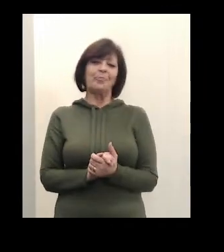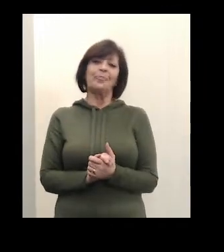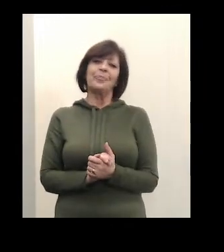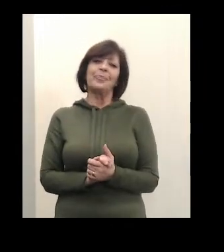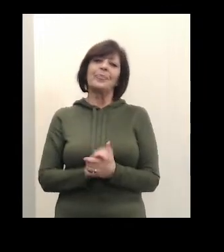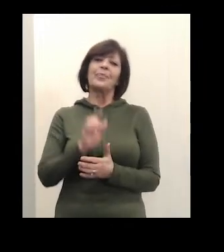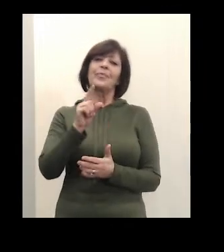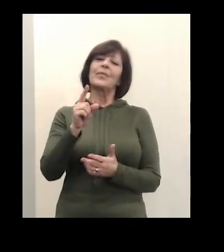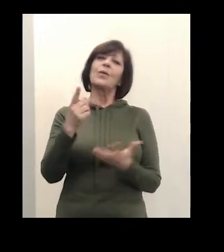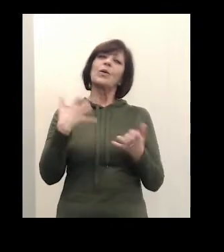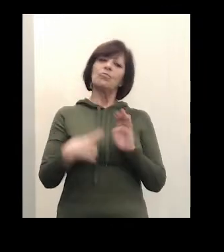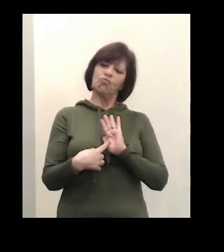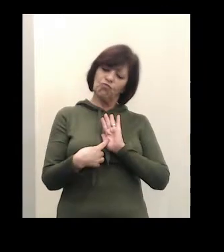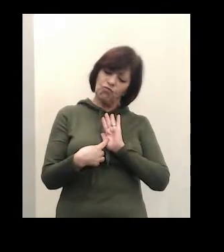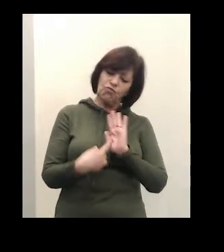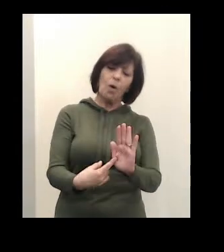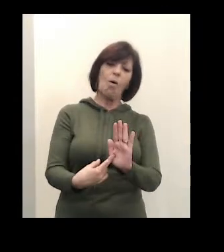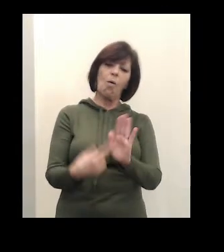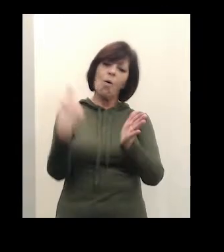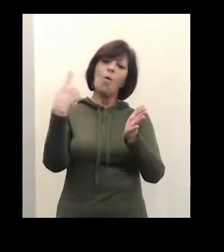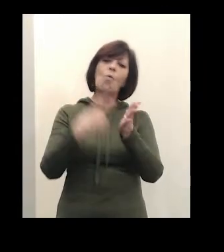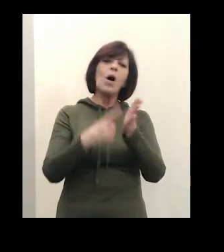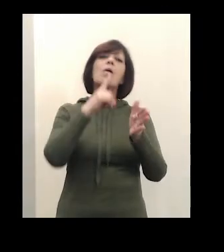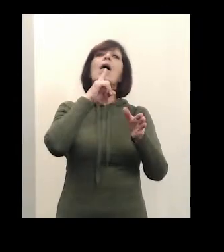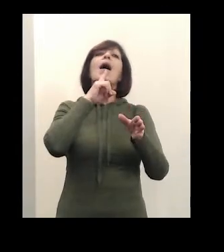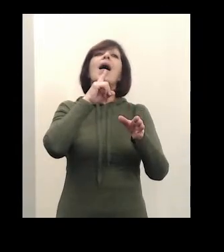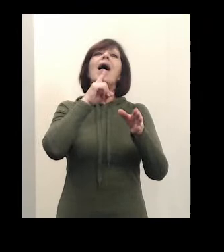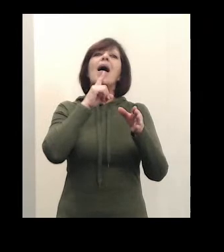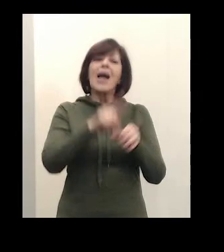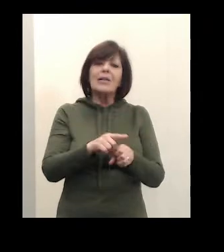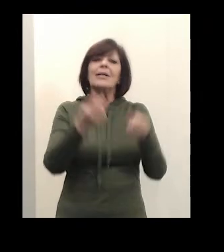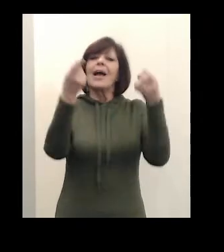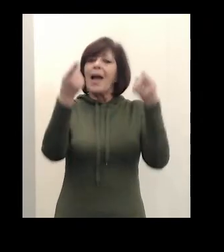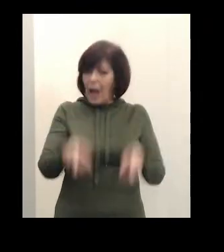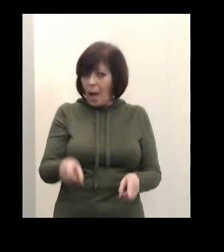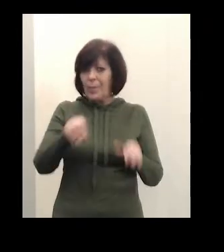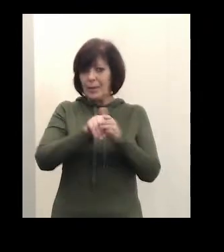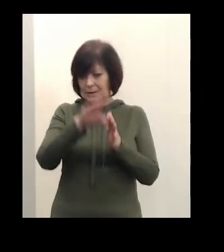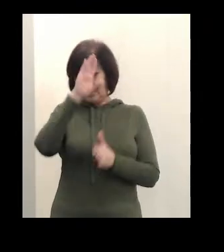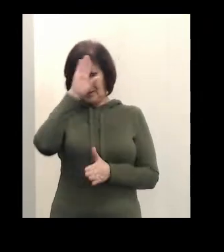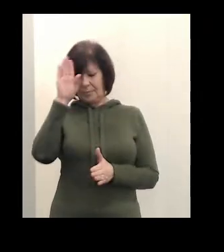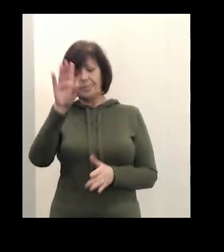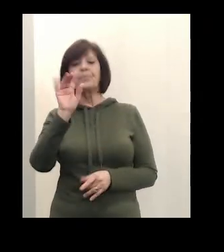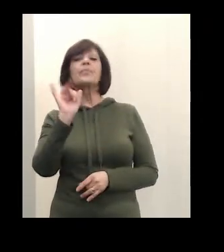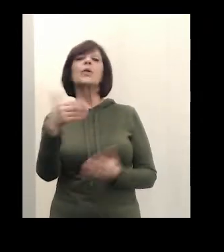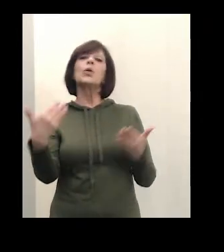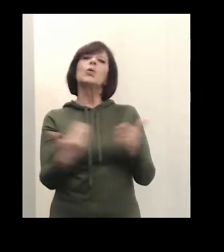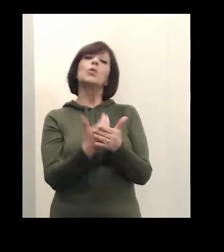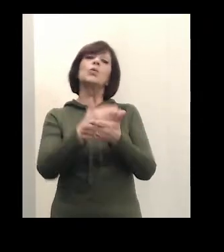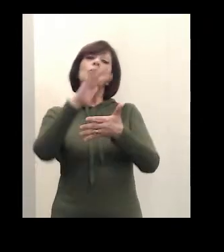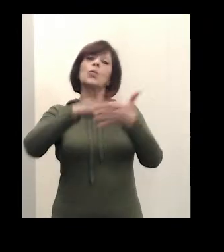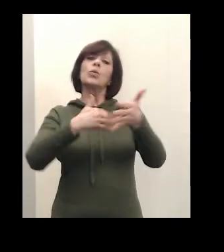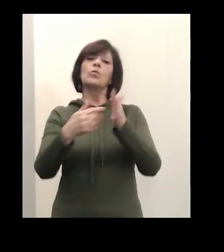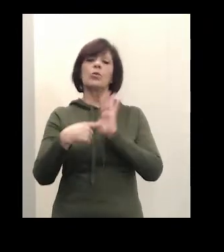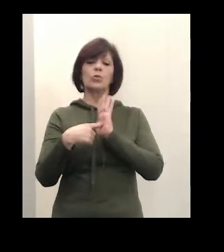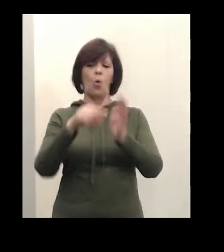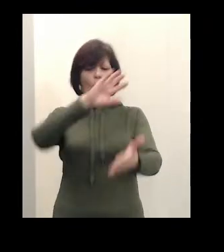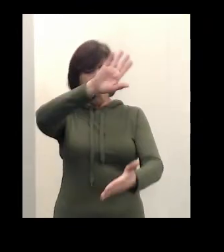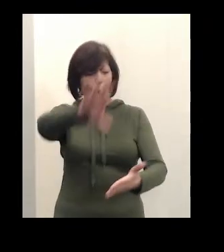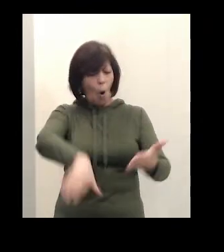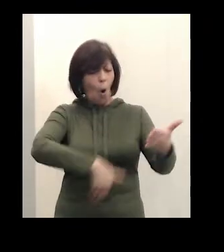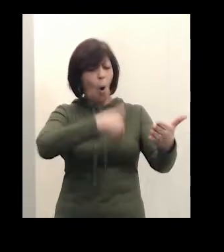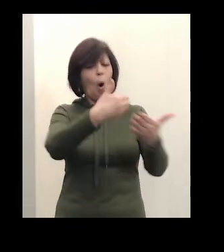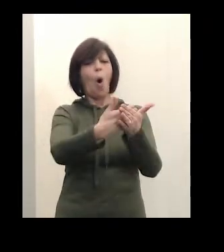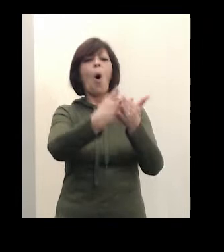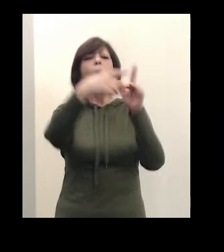better reflect what is actually going on in the hospitals. So the new chart will show all COVID positive patients. That's the